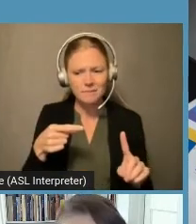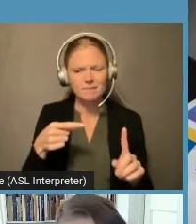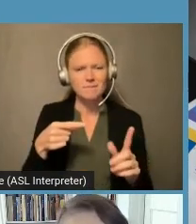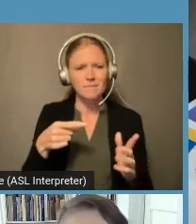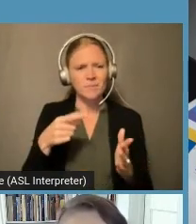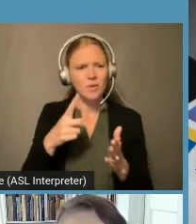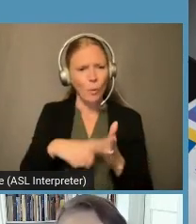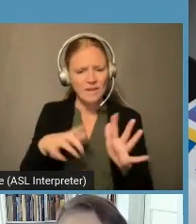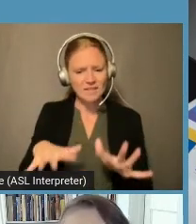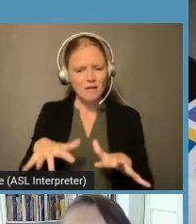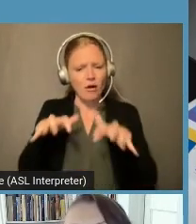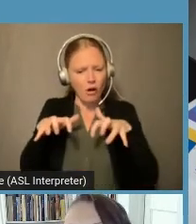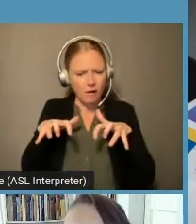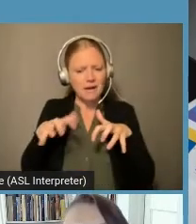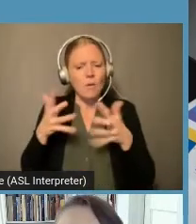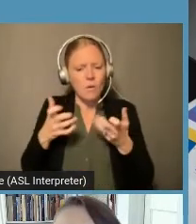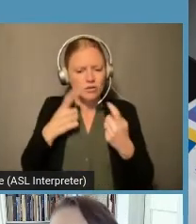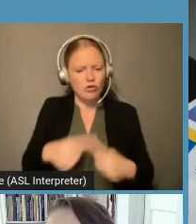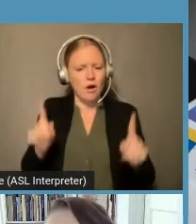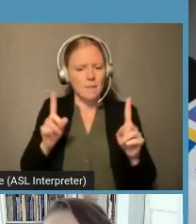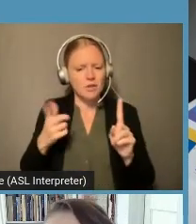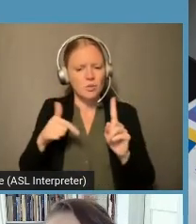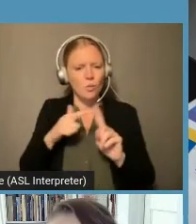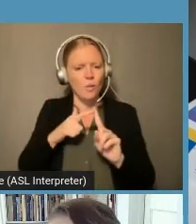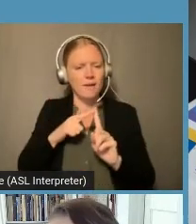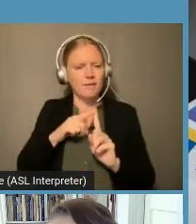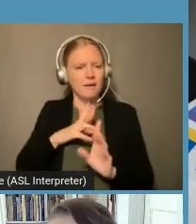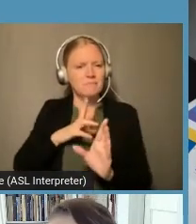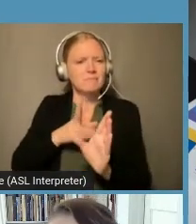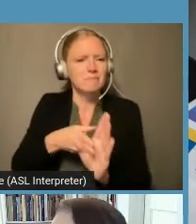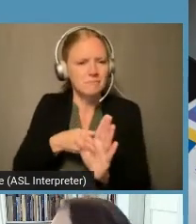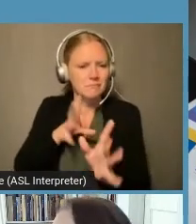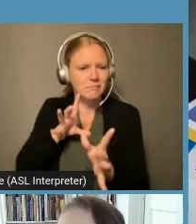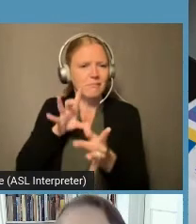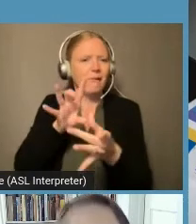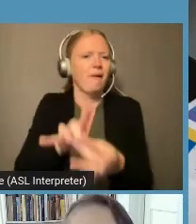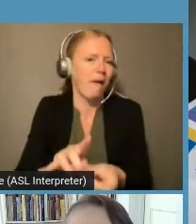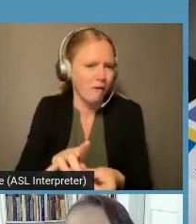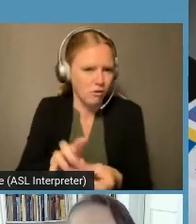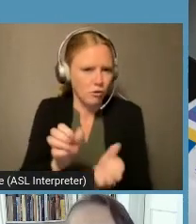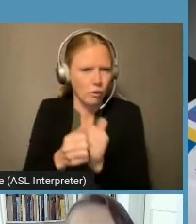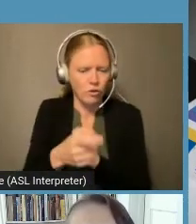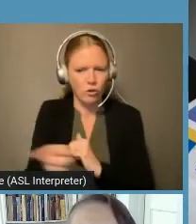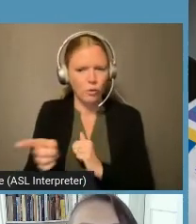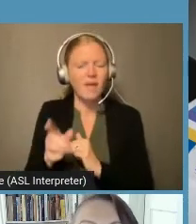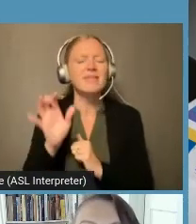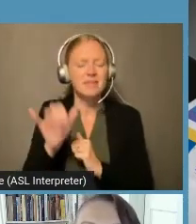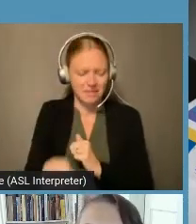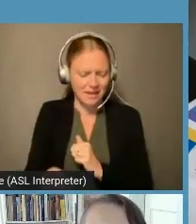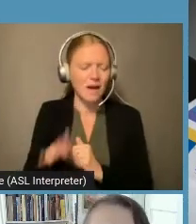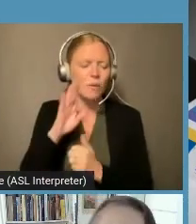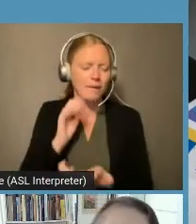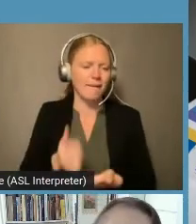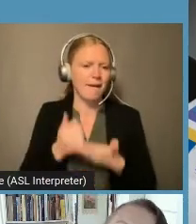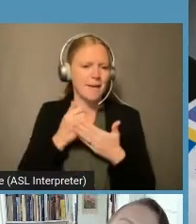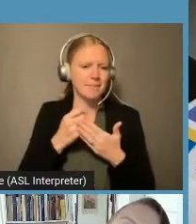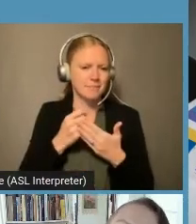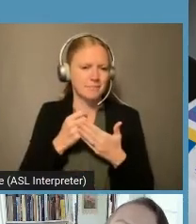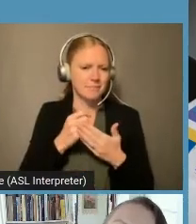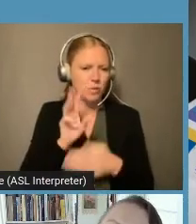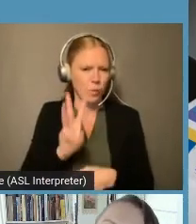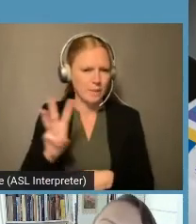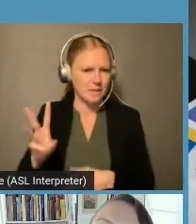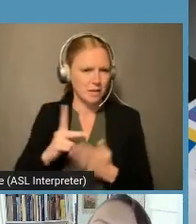they're engaging with you, the more successful your web project will be, no matter what project that is. If you think about it in